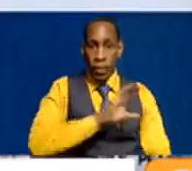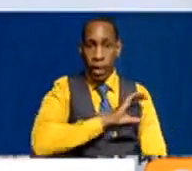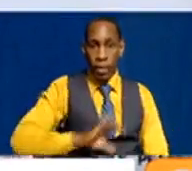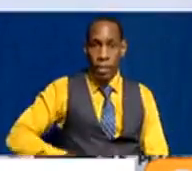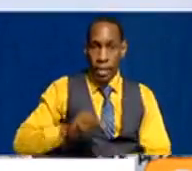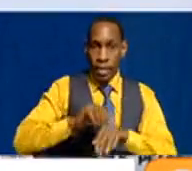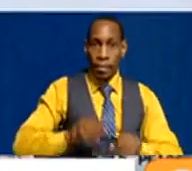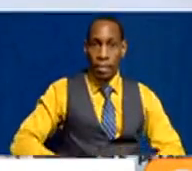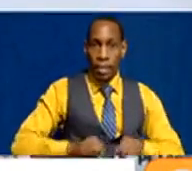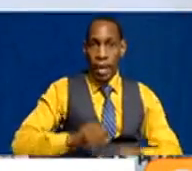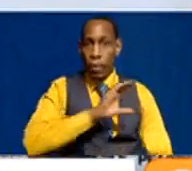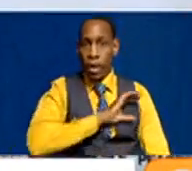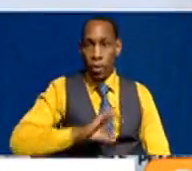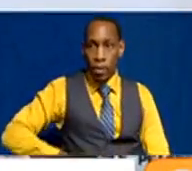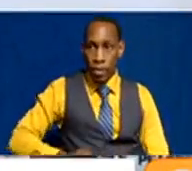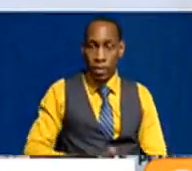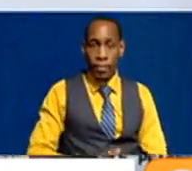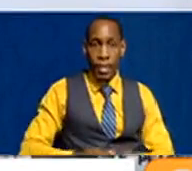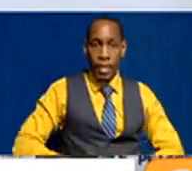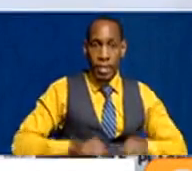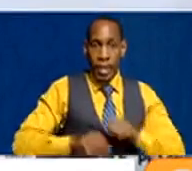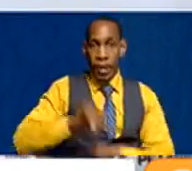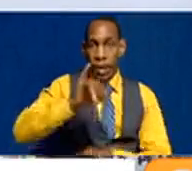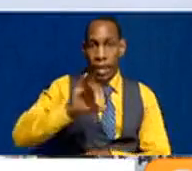when the chair of commission, the chair of IEBC,